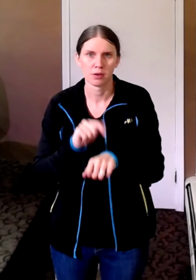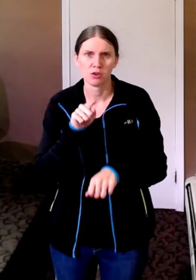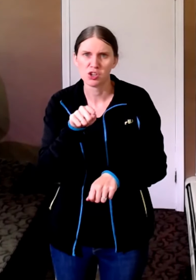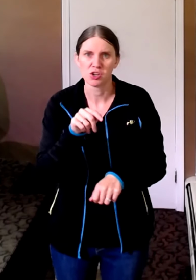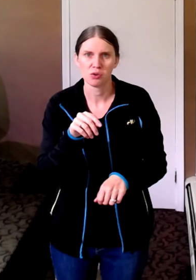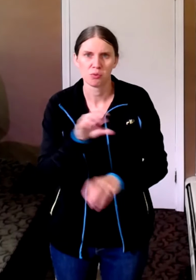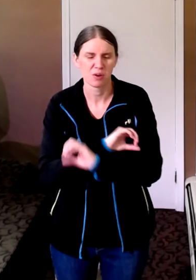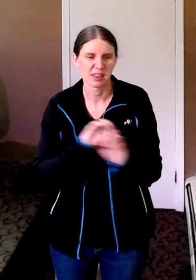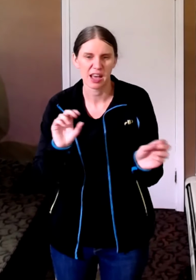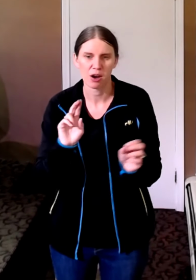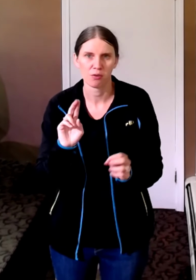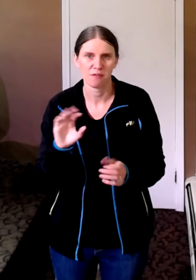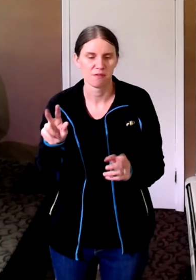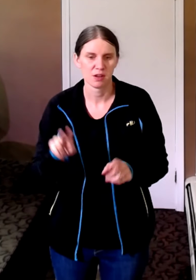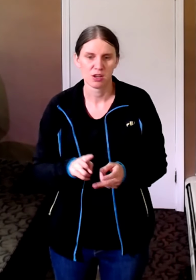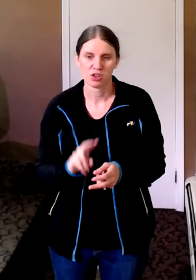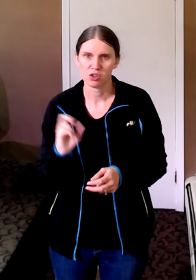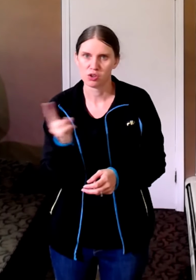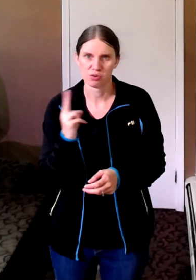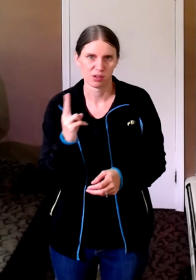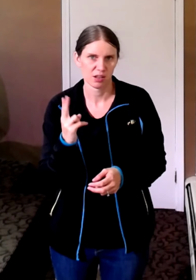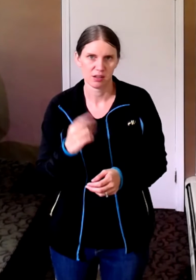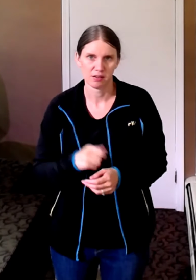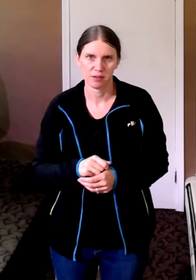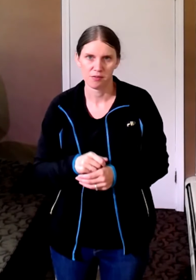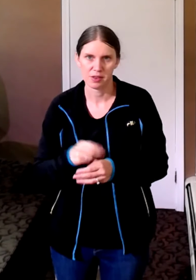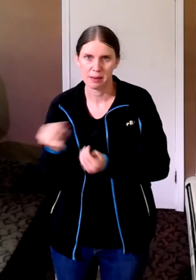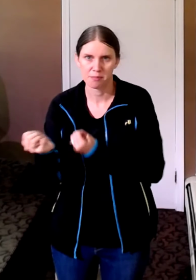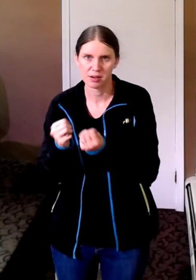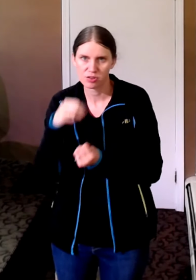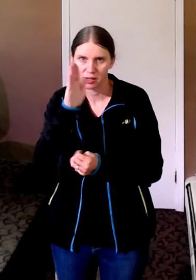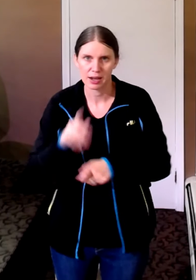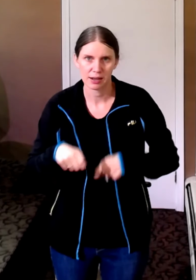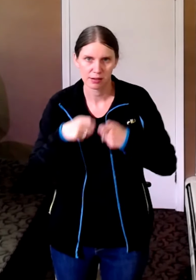you're useless to the mission God gave us.